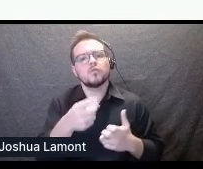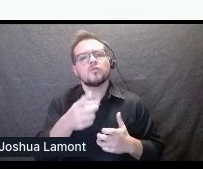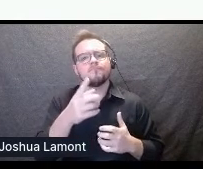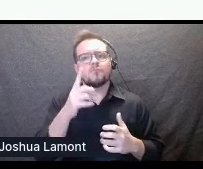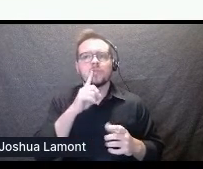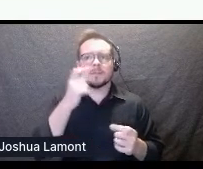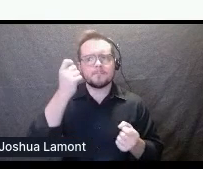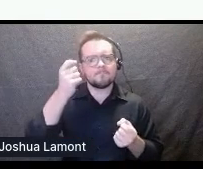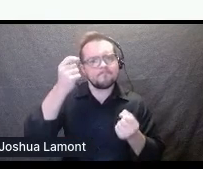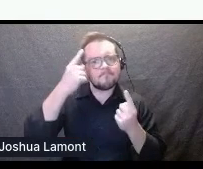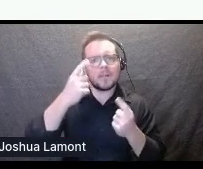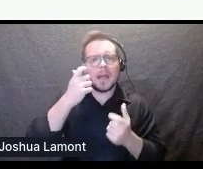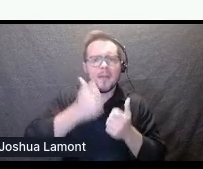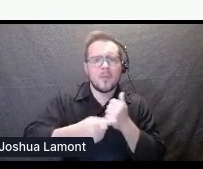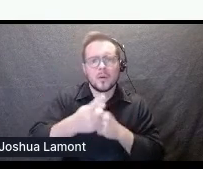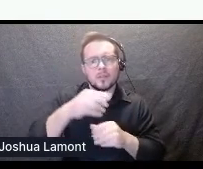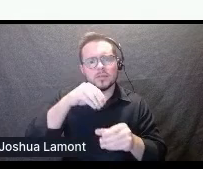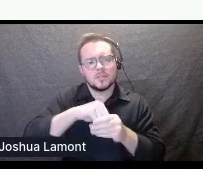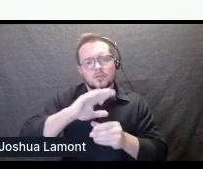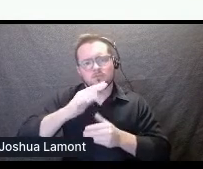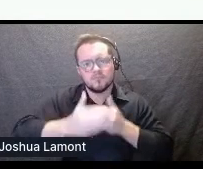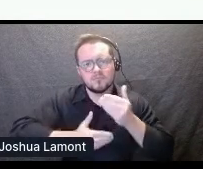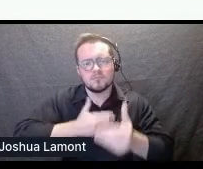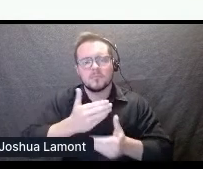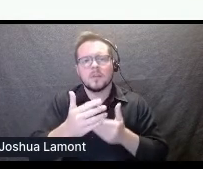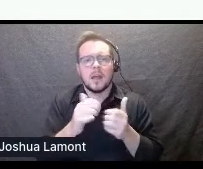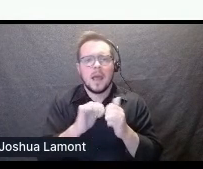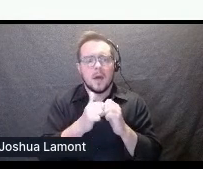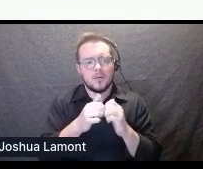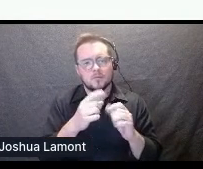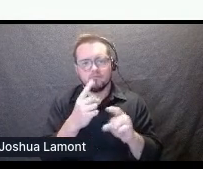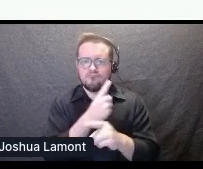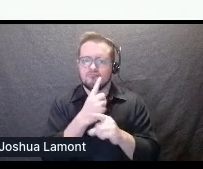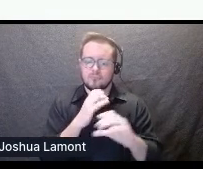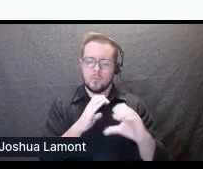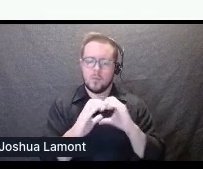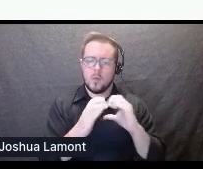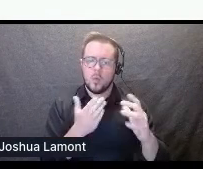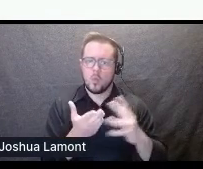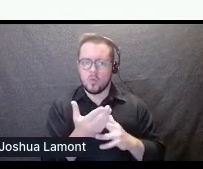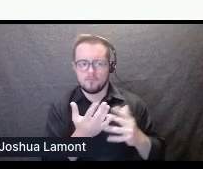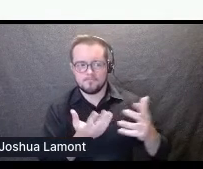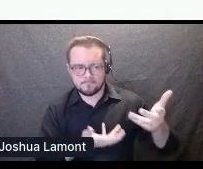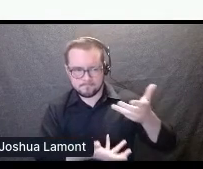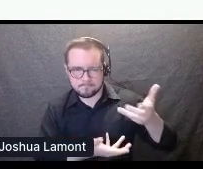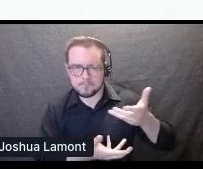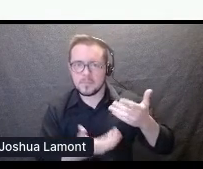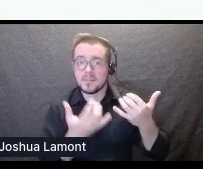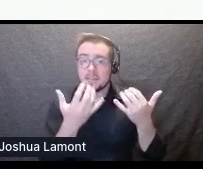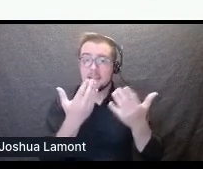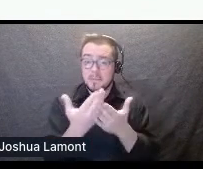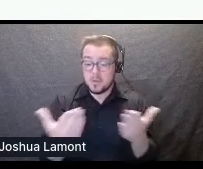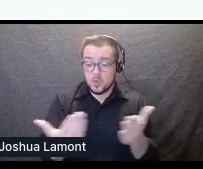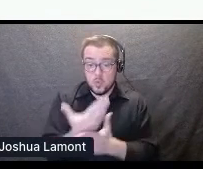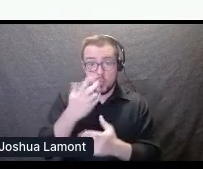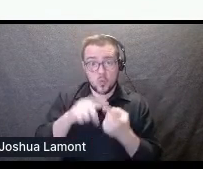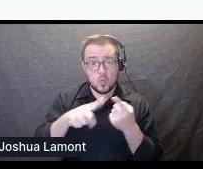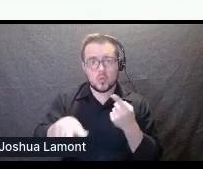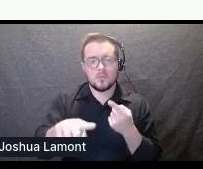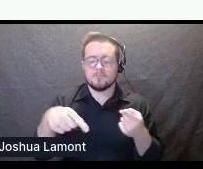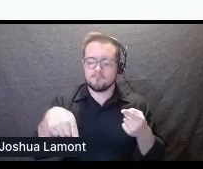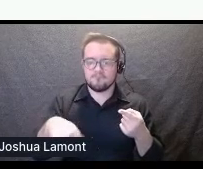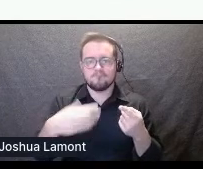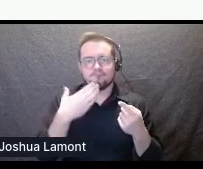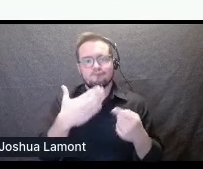developing skills to communicate effectively across lines of difference. If something is new to you, now is a great time to learn it. And if something feels